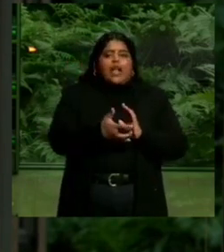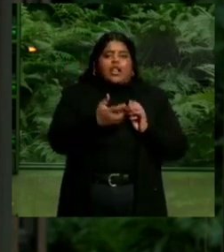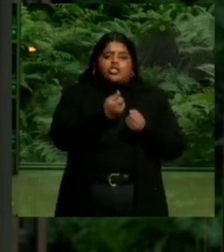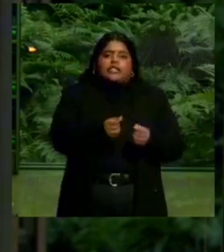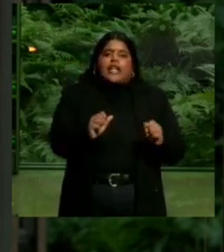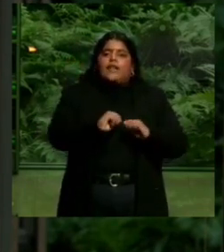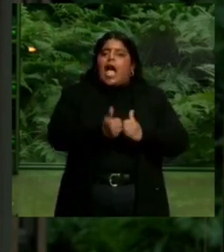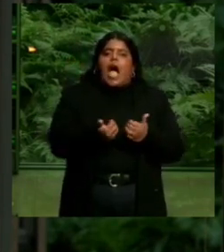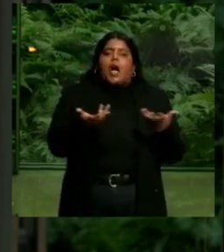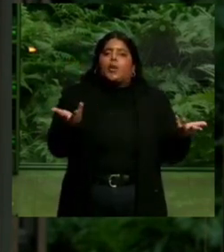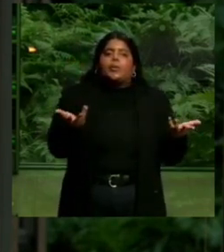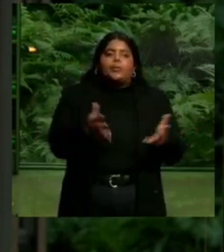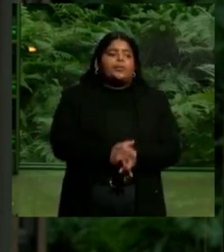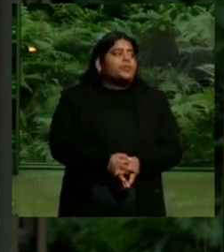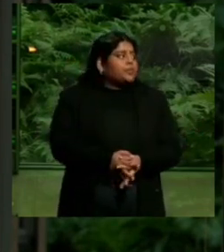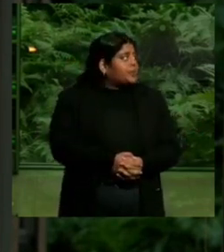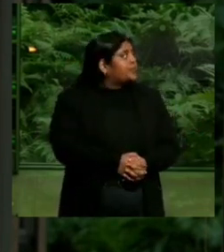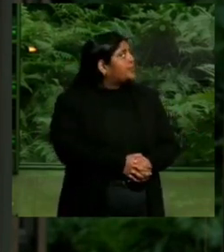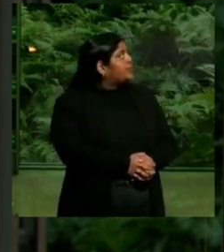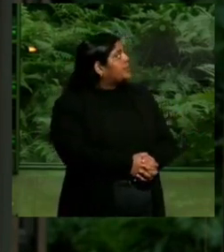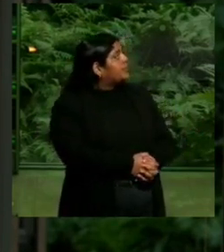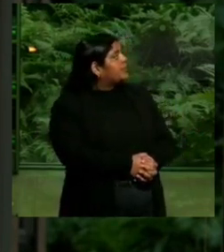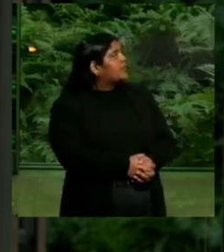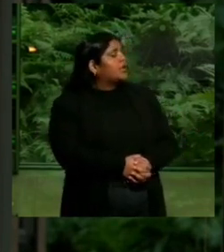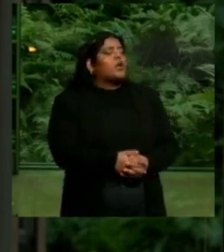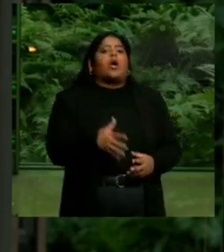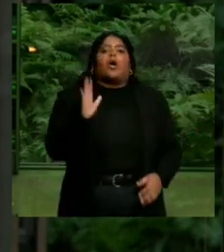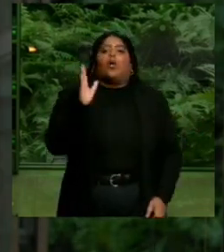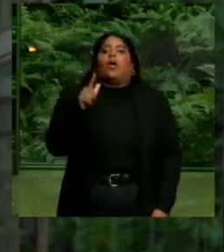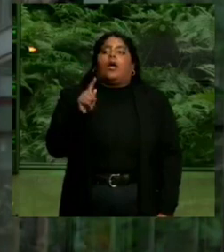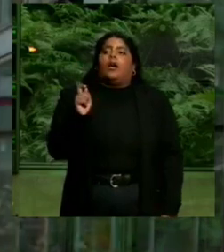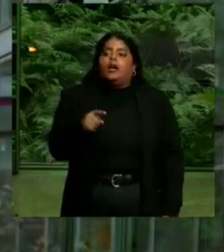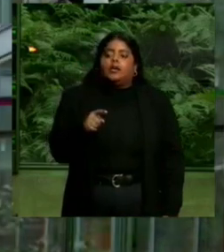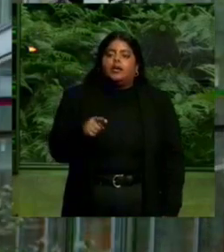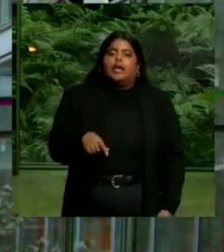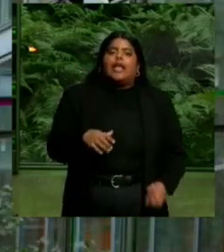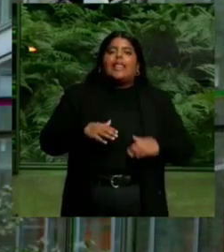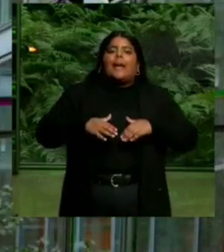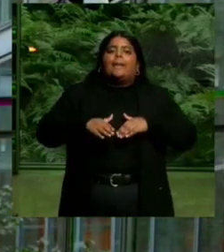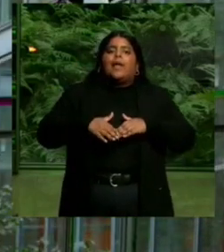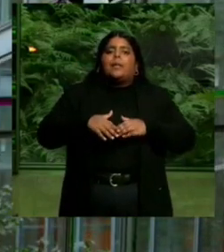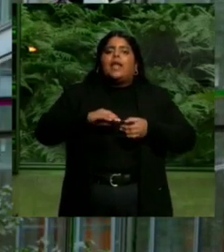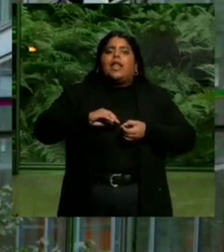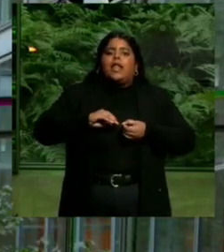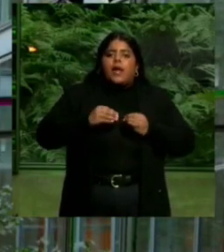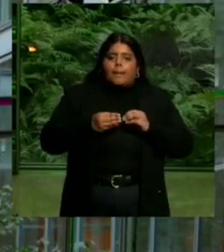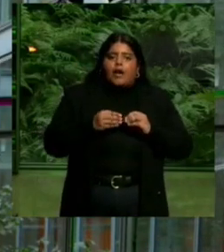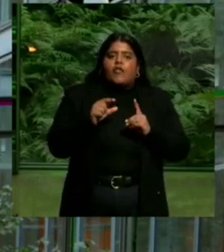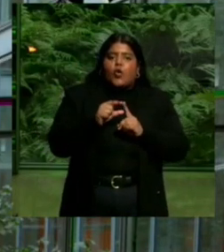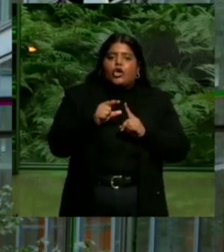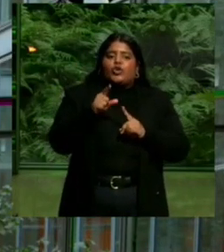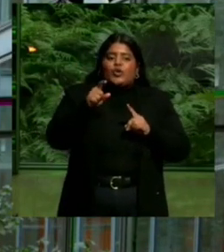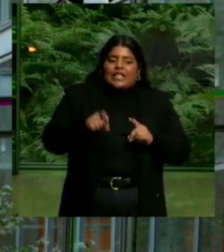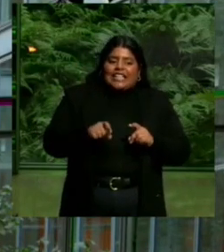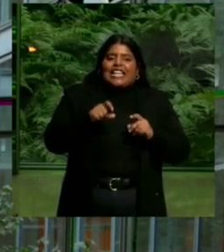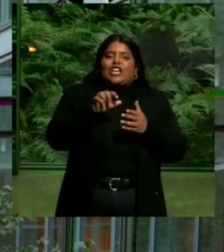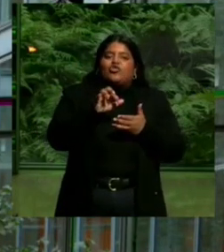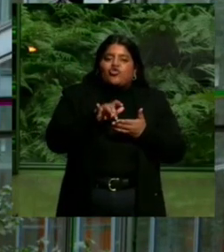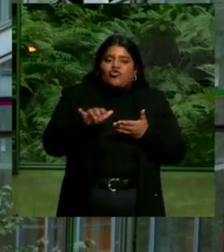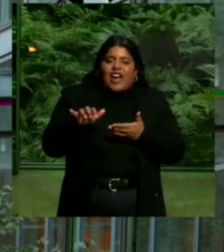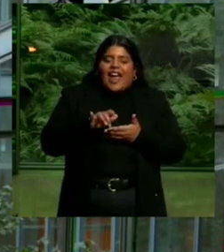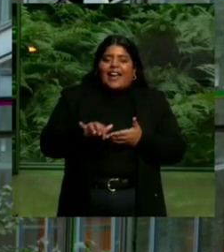safely. All right, let's ask a question. What's the minimum number of words you need to write a